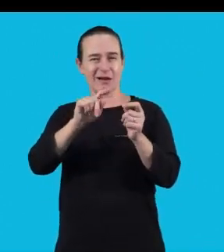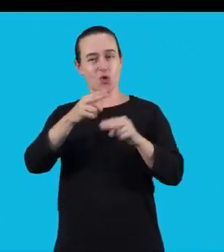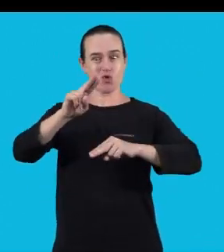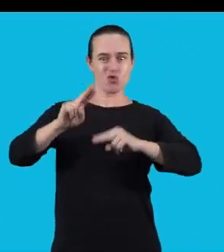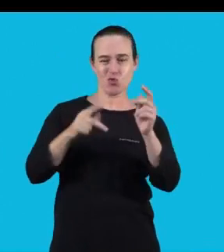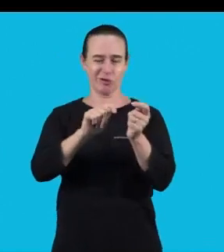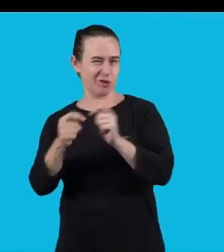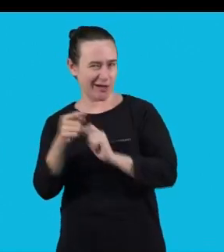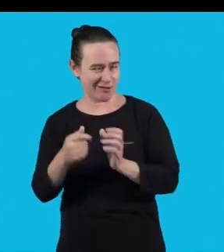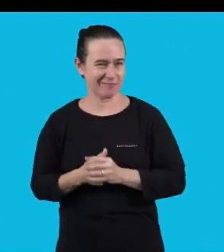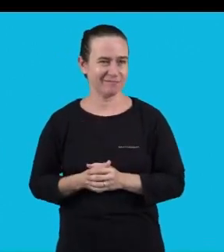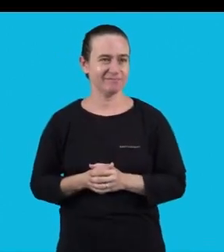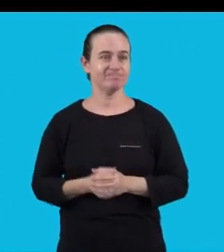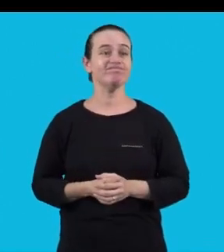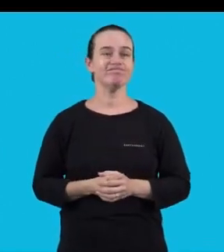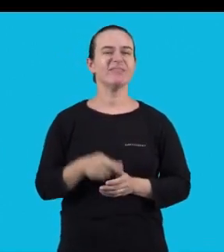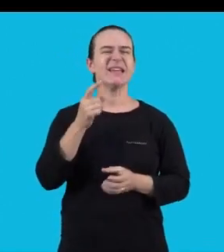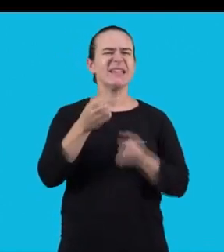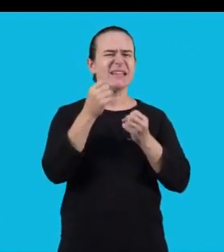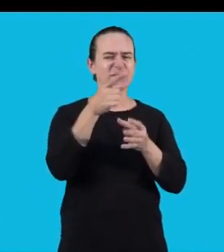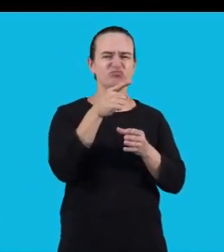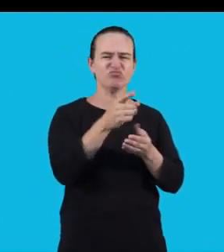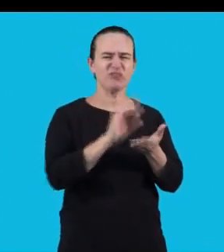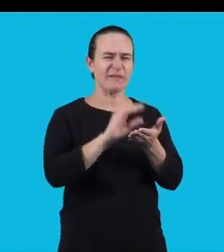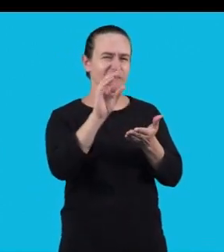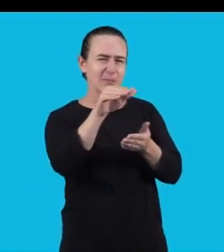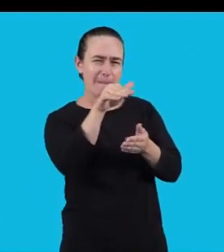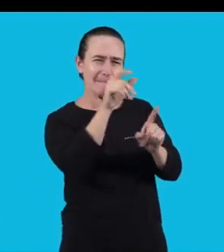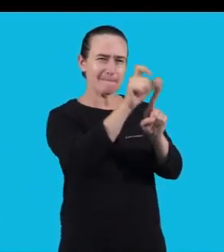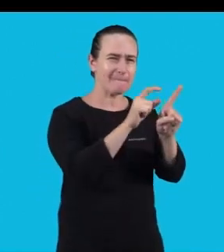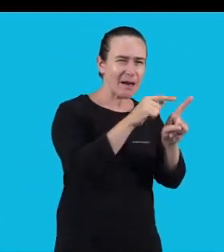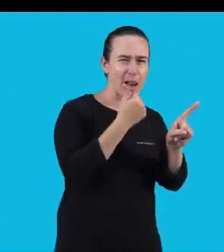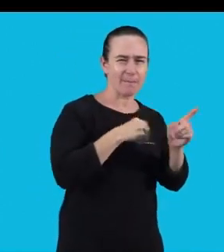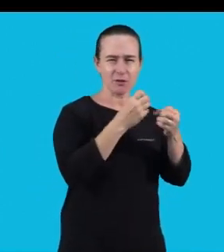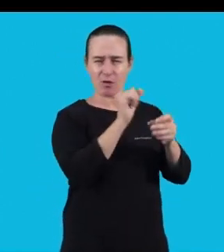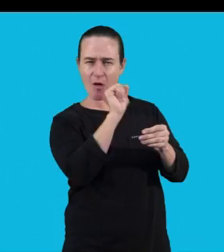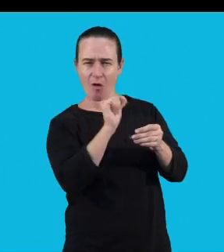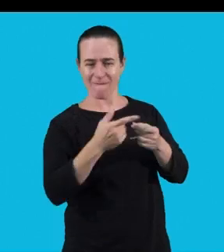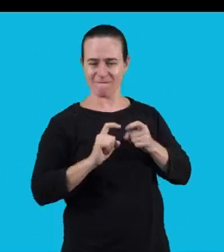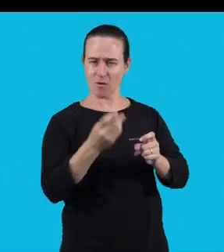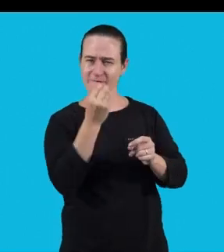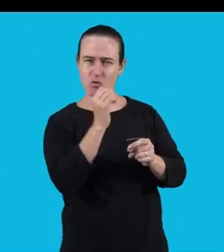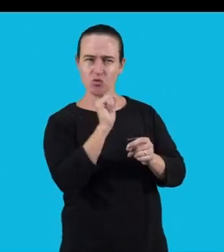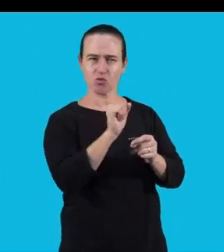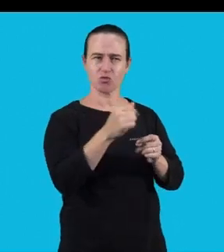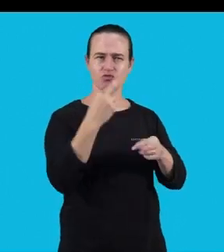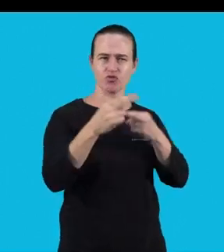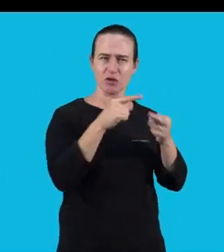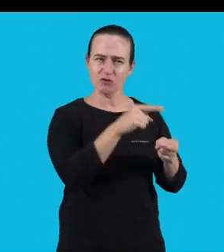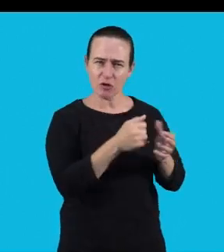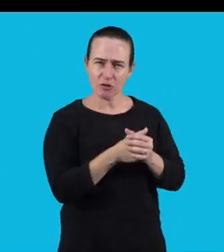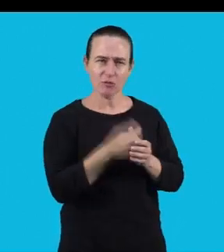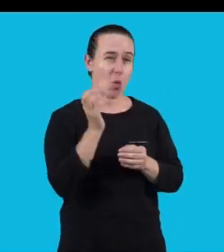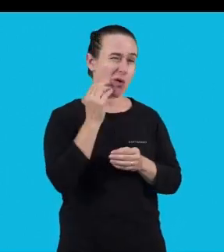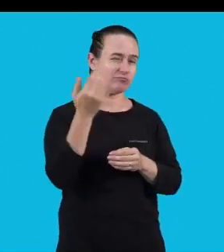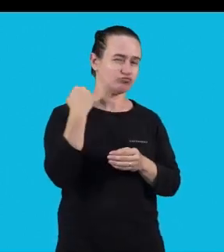spin, and it gives you information on an investment banker who decided to start his own fast food eatery.